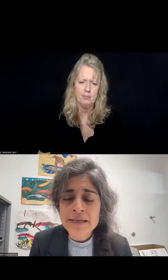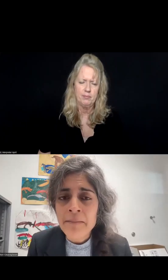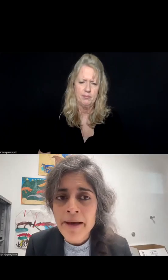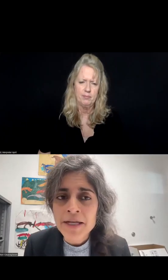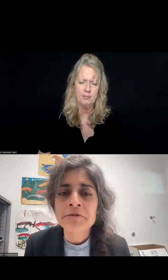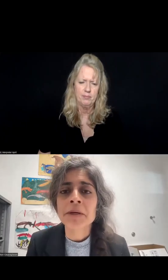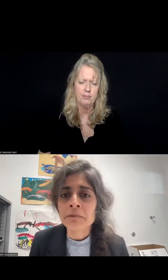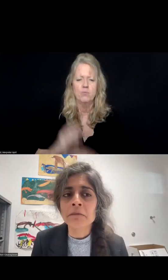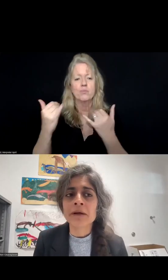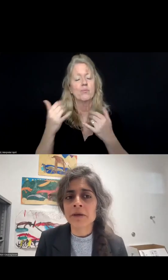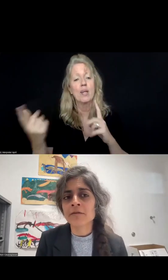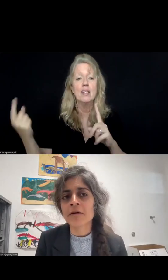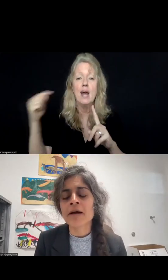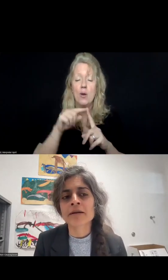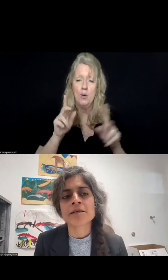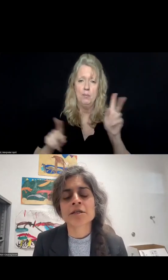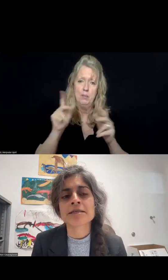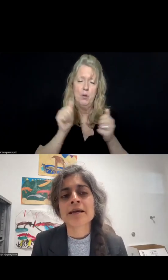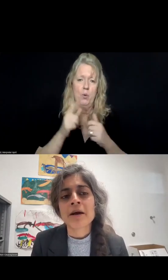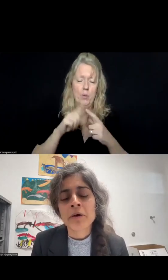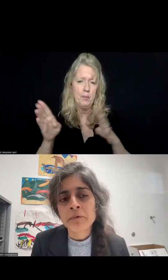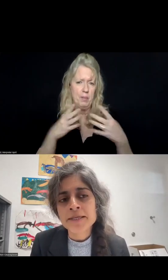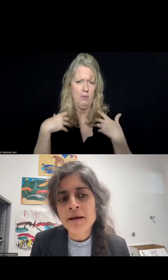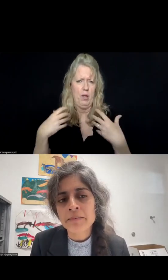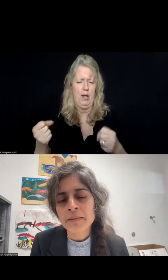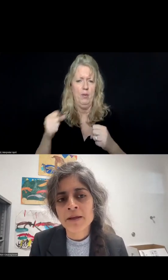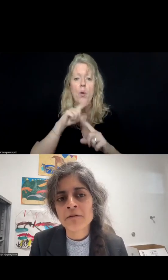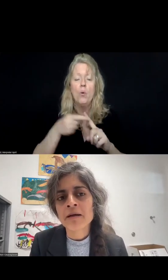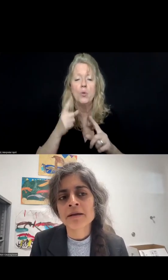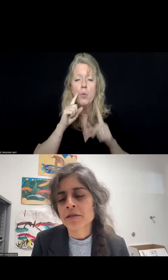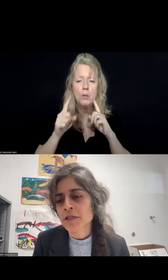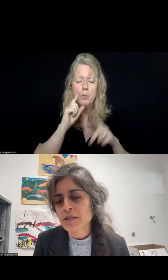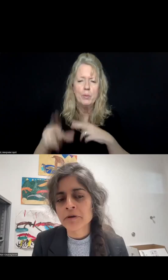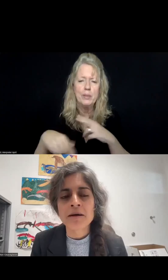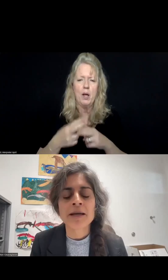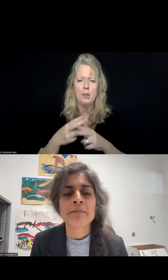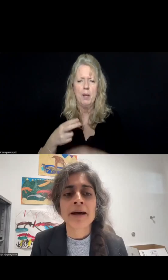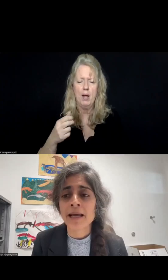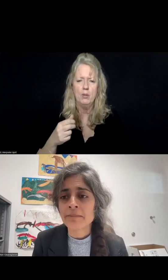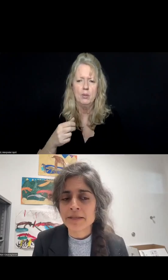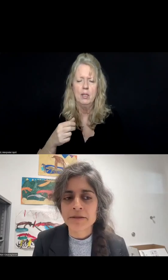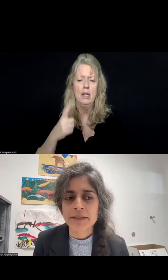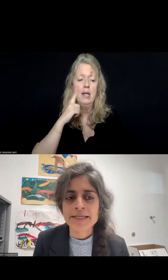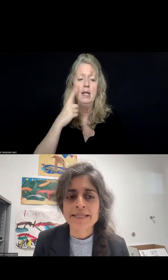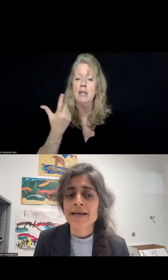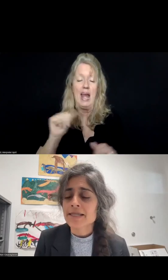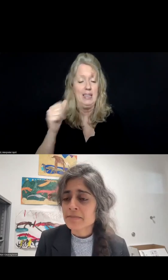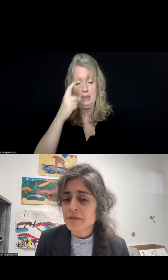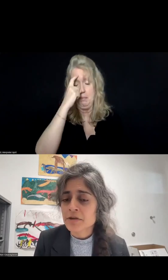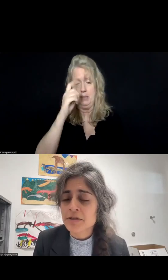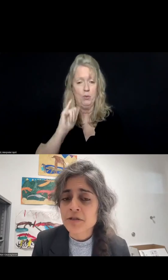So let's come back to people with behavioral health conditions. When we talk about behavioral health conditions, we're talking about any mental